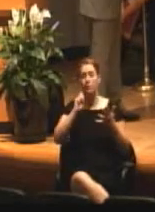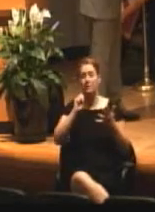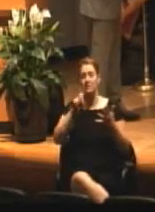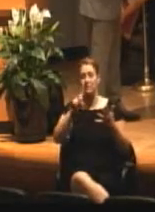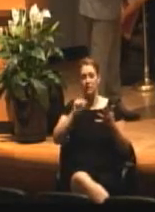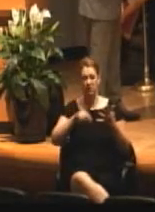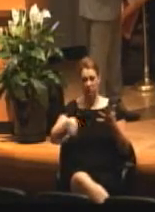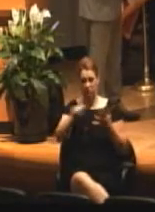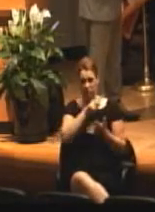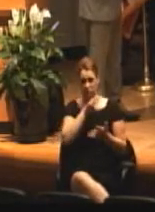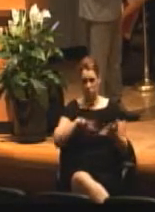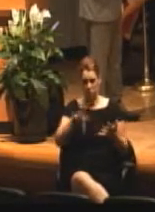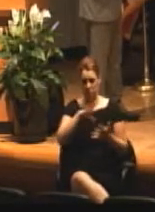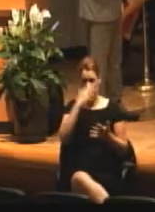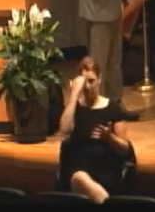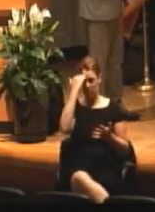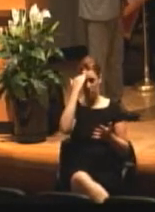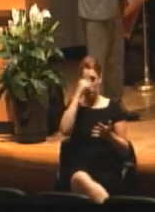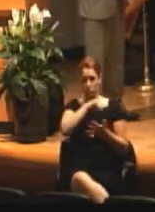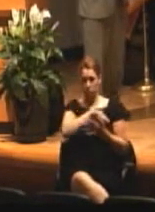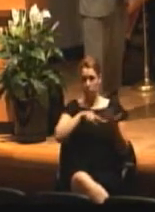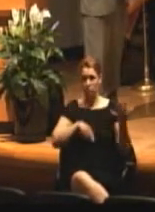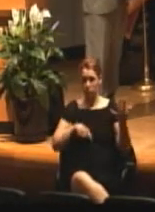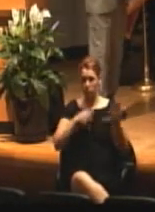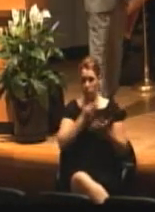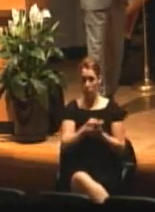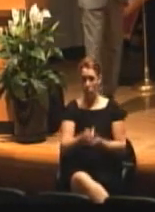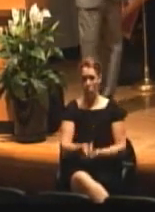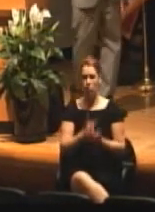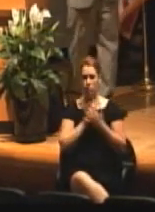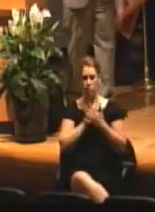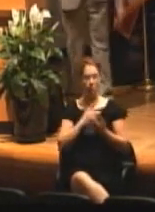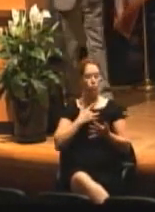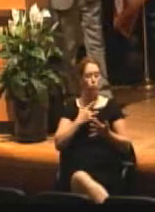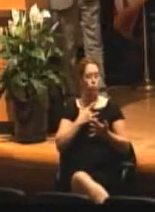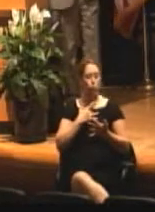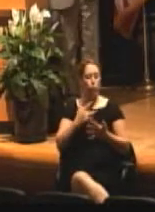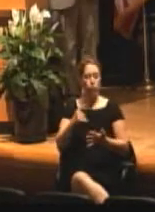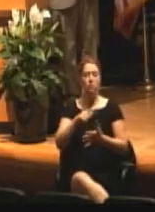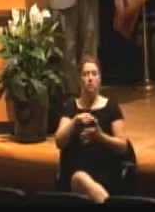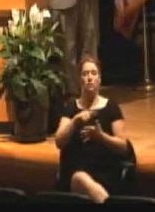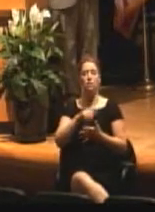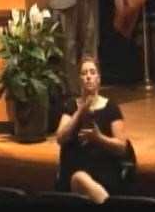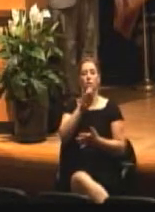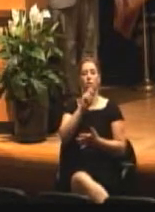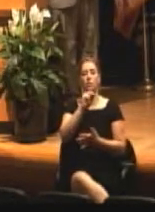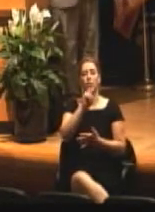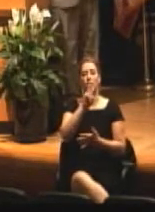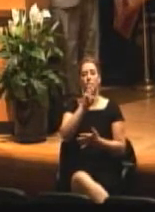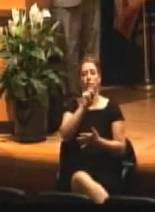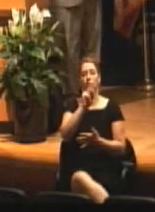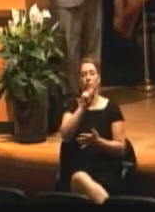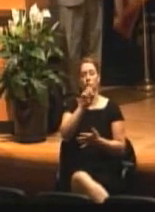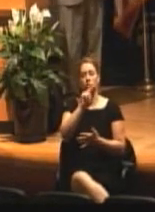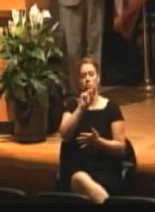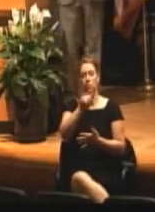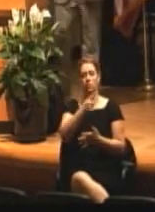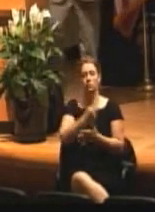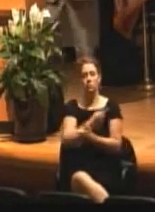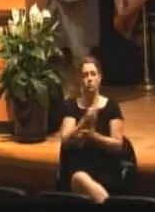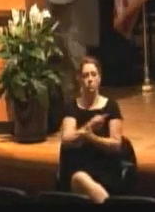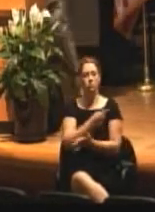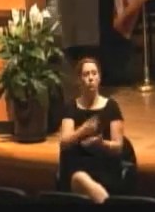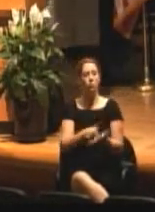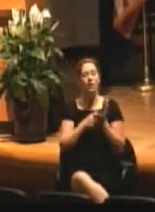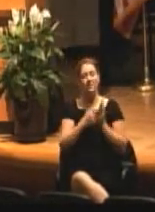Conventional loans, typically what we're going to do, they require 5% down on most loan programs. So just as an idea, you could think of those